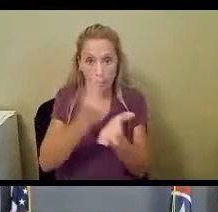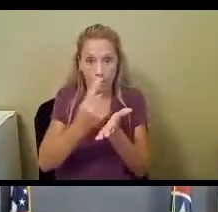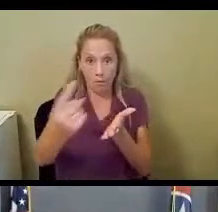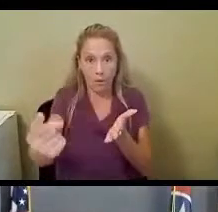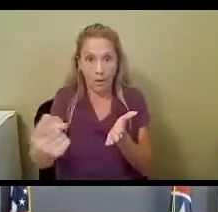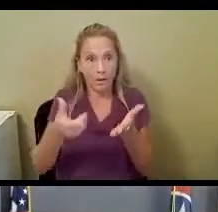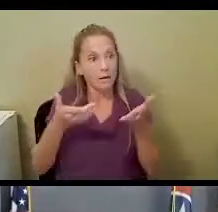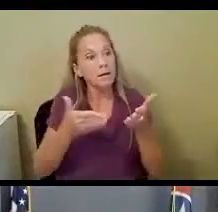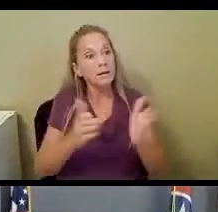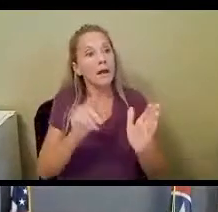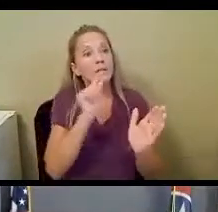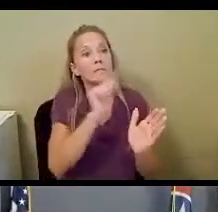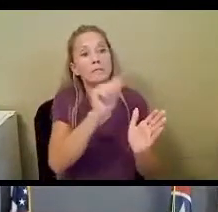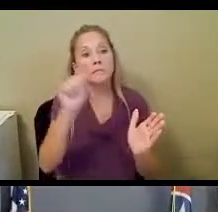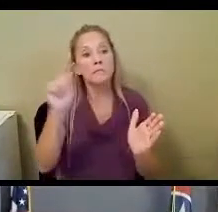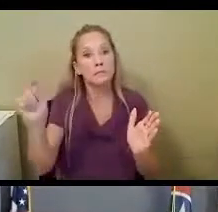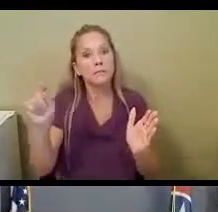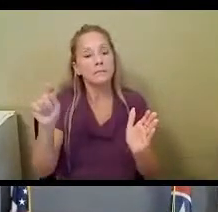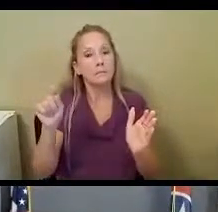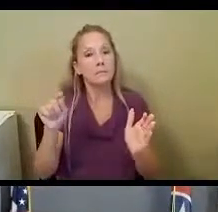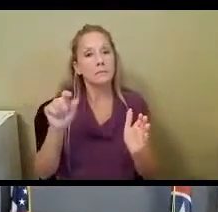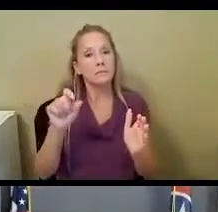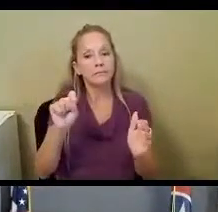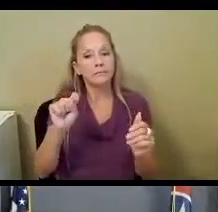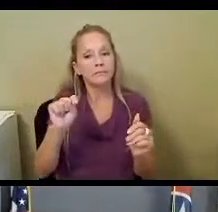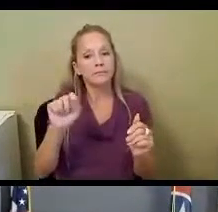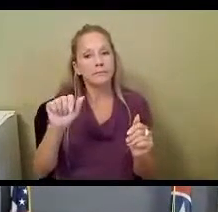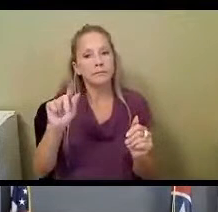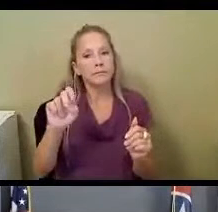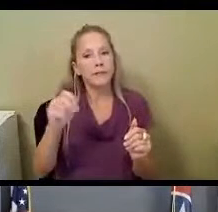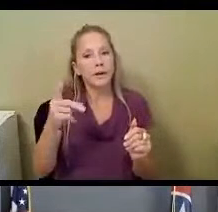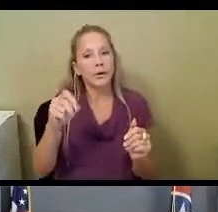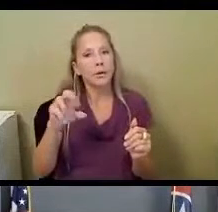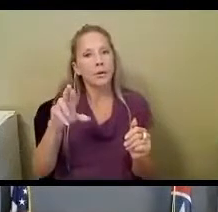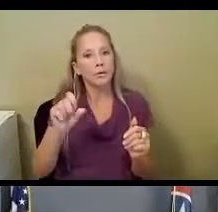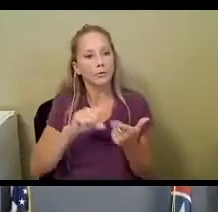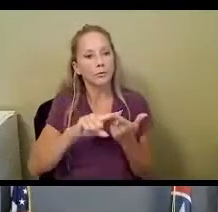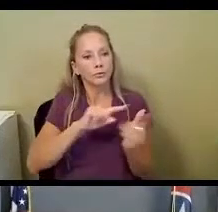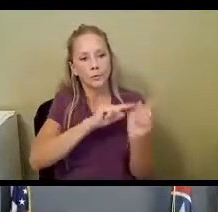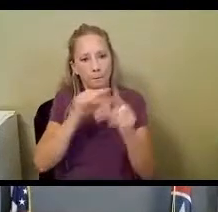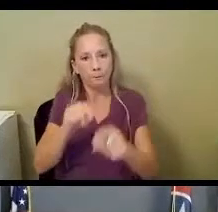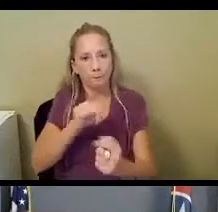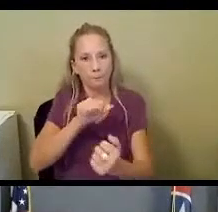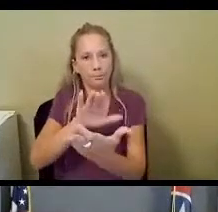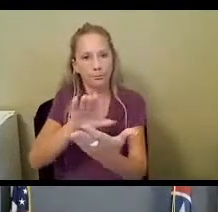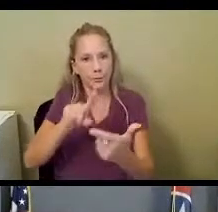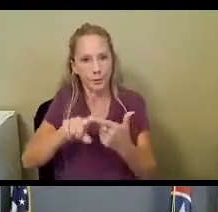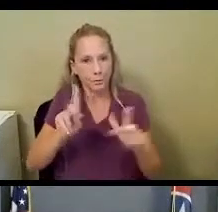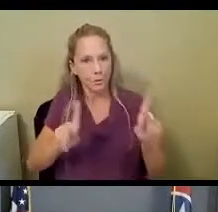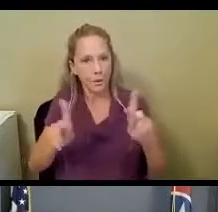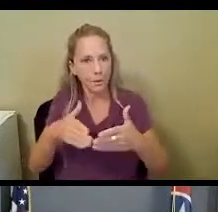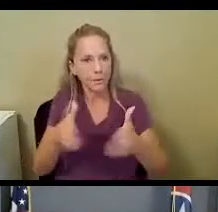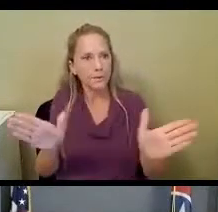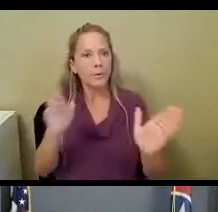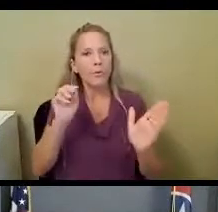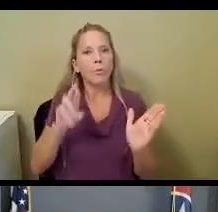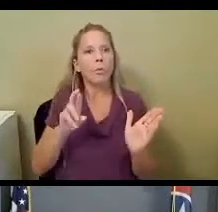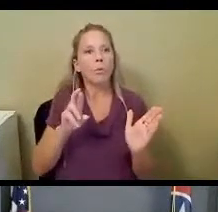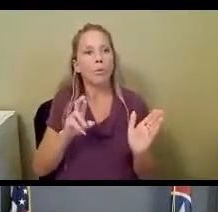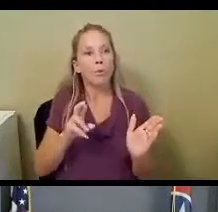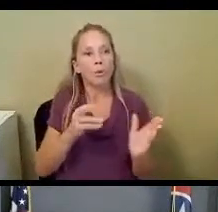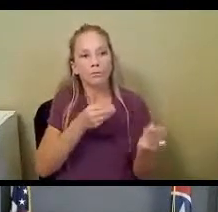adequate time to either appear before the public or send additional information, et cetera. That's my take on that letter. And I'd